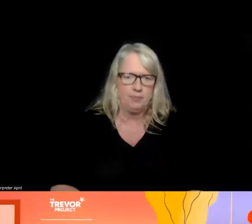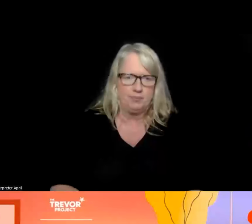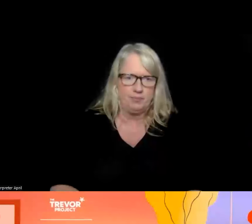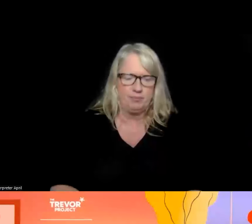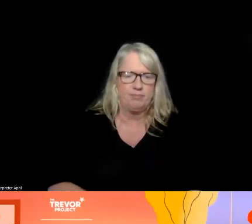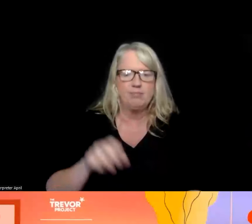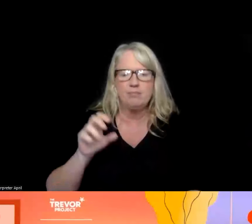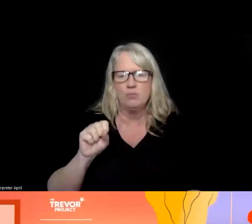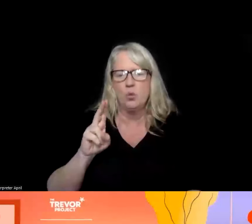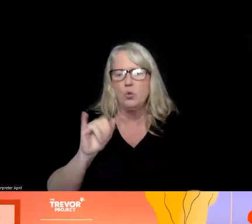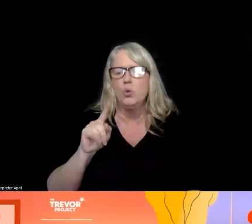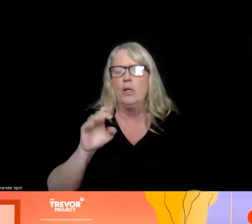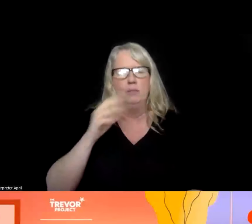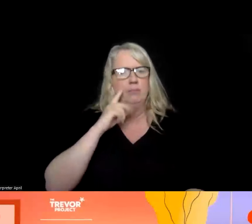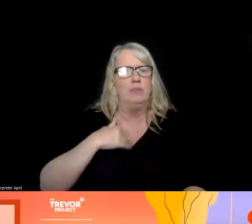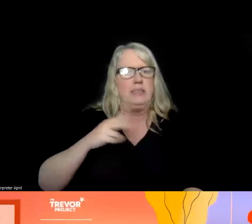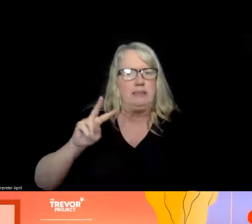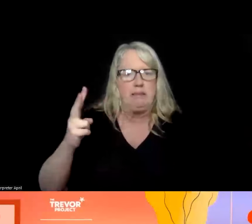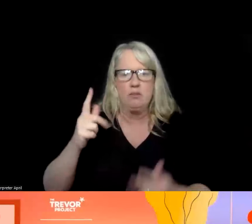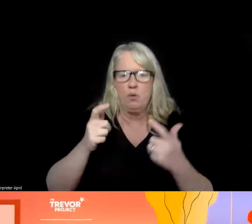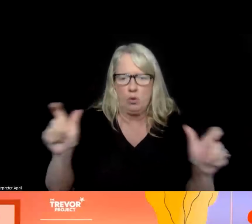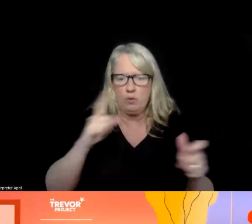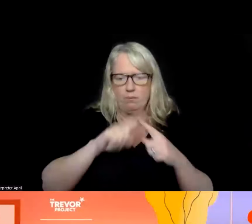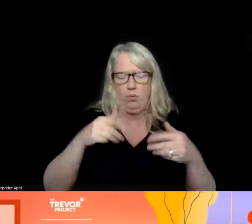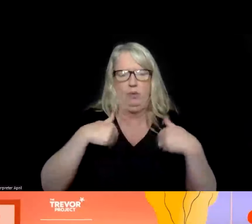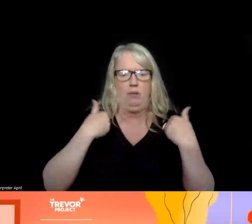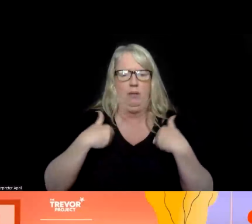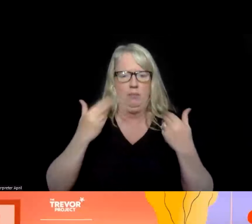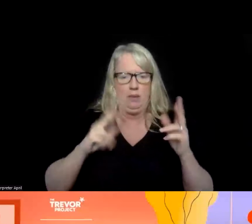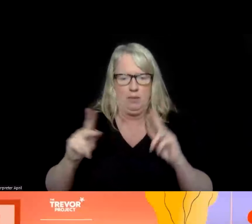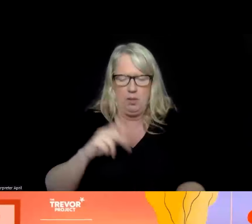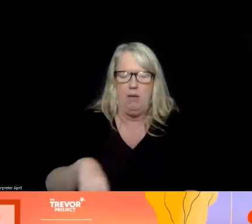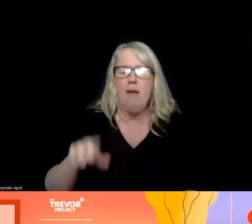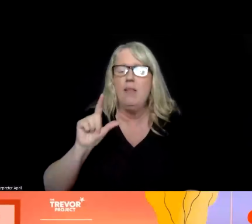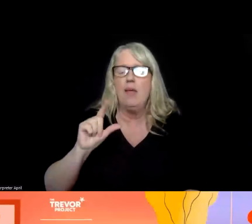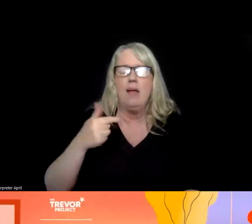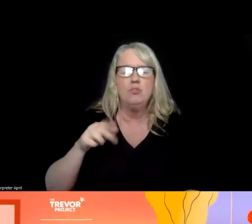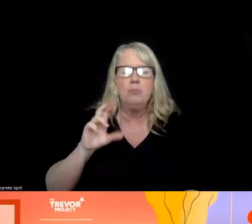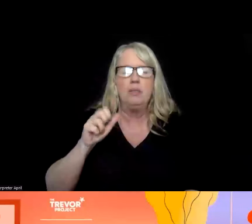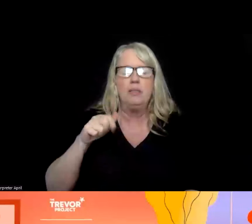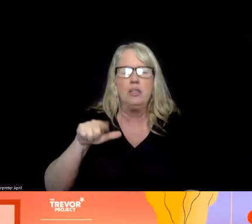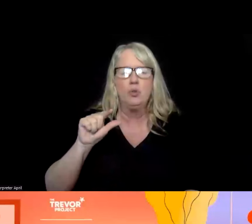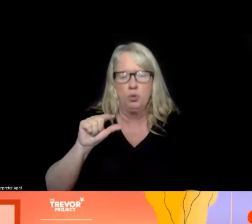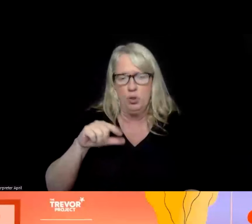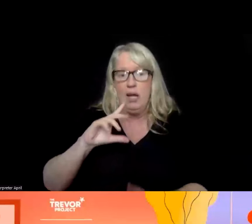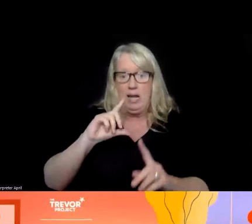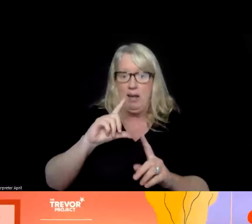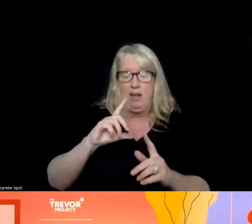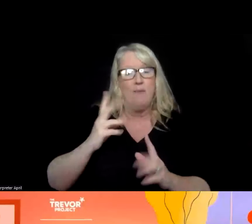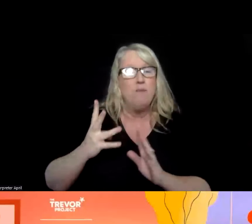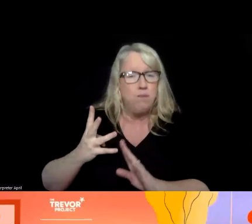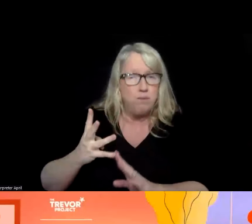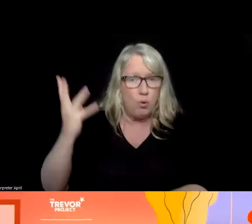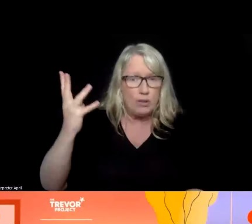Suicide is the second largest cause of death among young people, and LGBTQ young people are more than 4 times as likely to